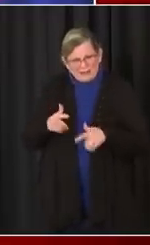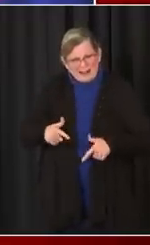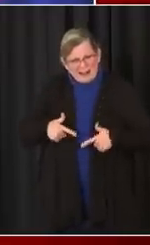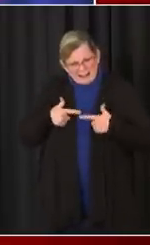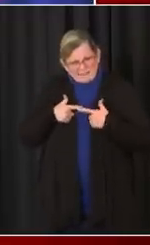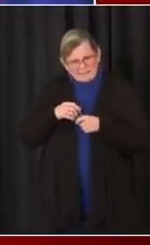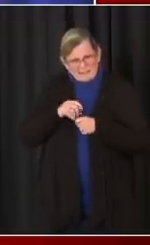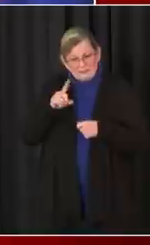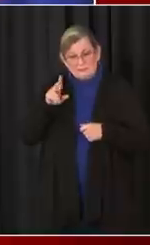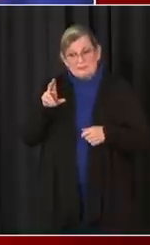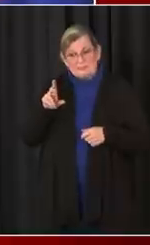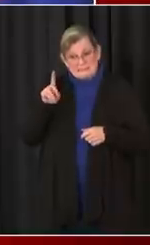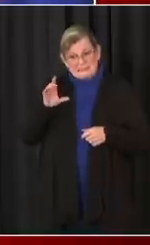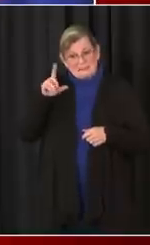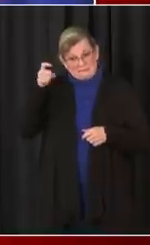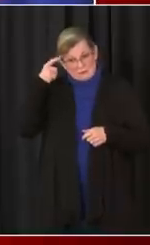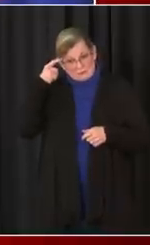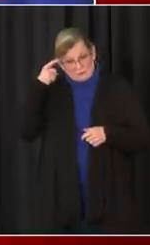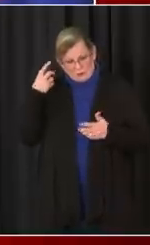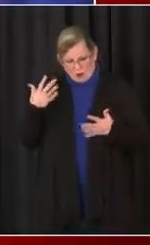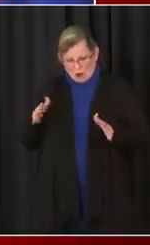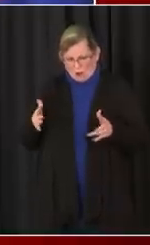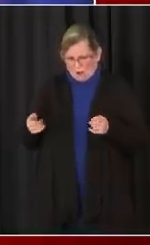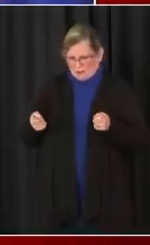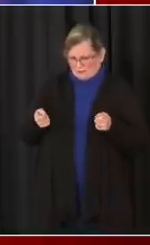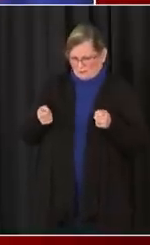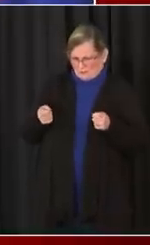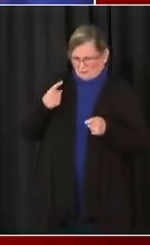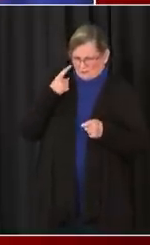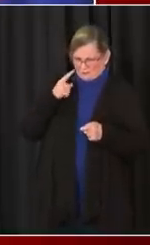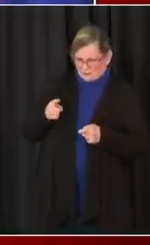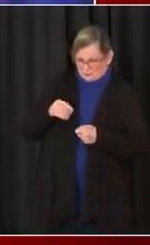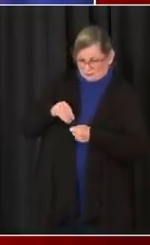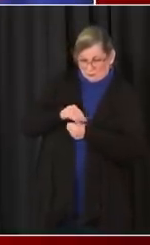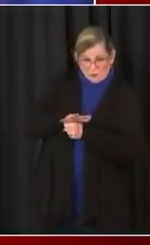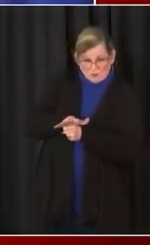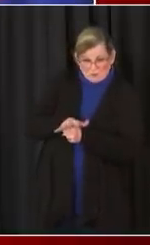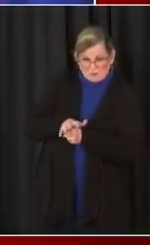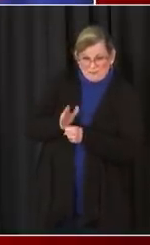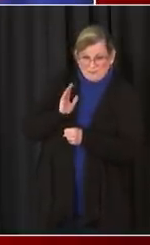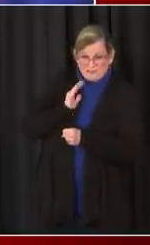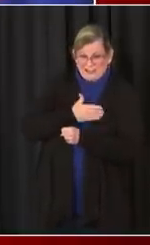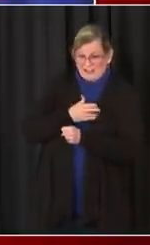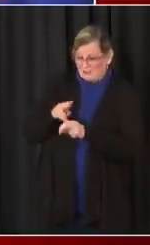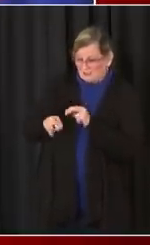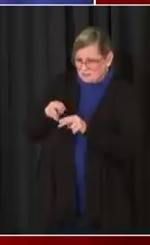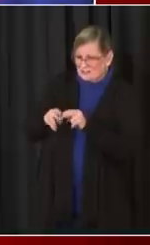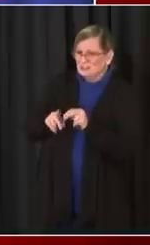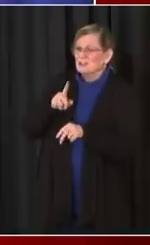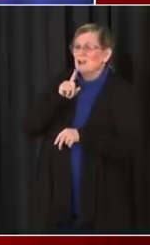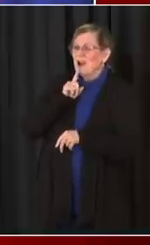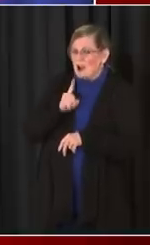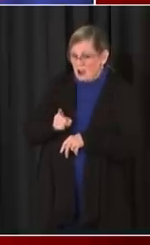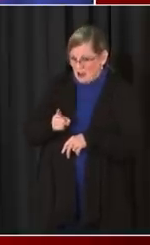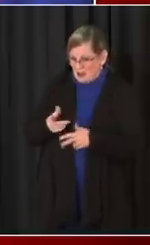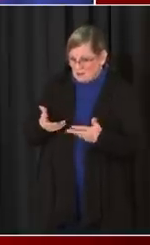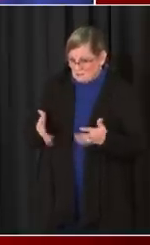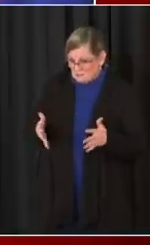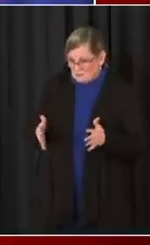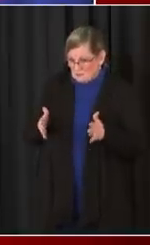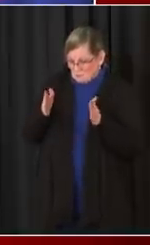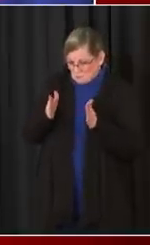DC government, we're already on modified operations because of COVID, but our facilities that are having